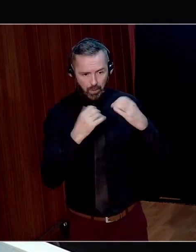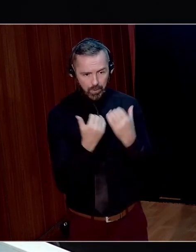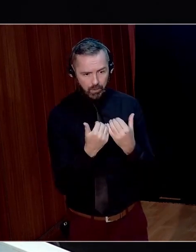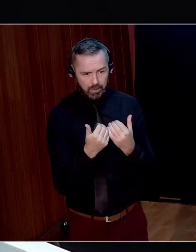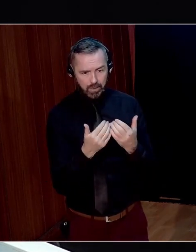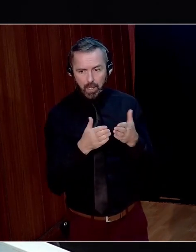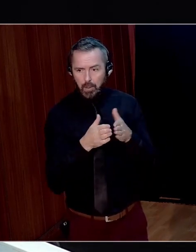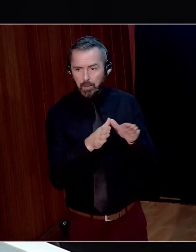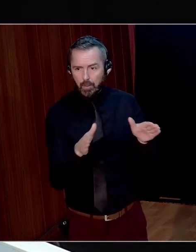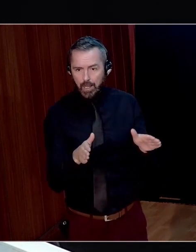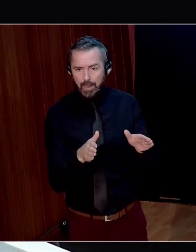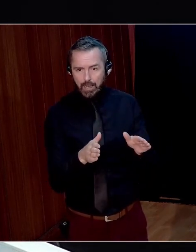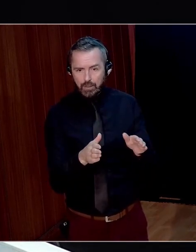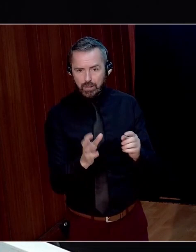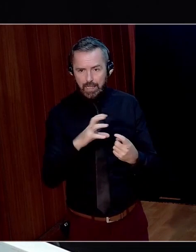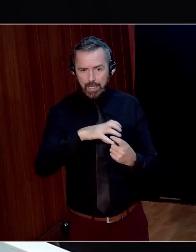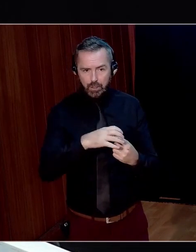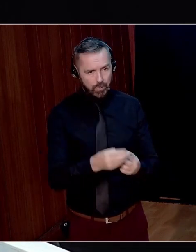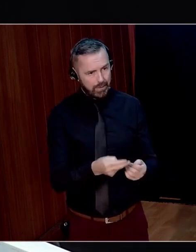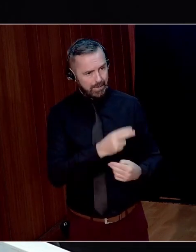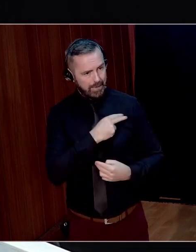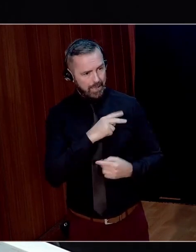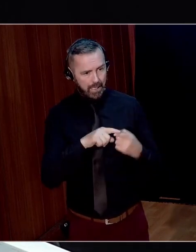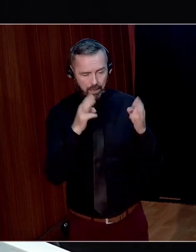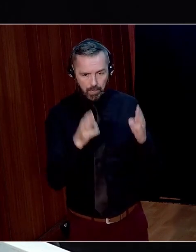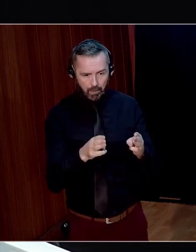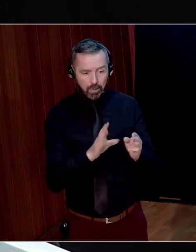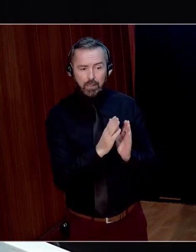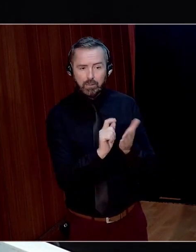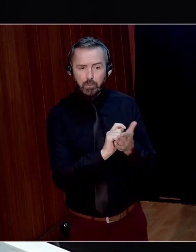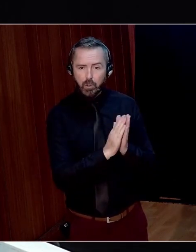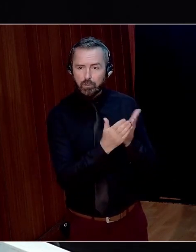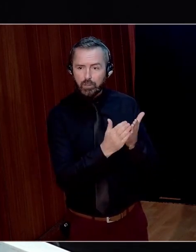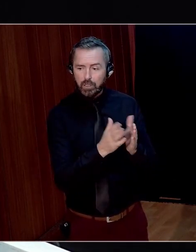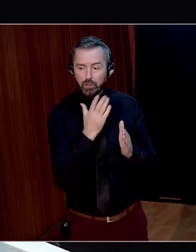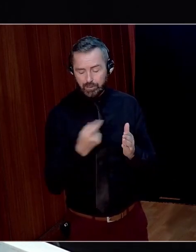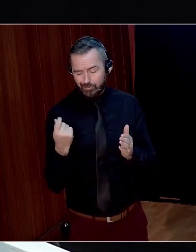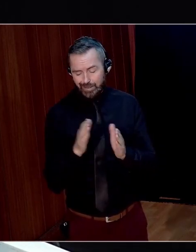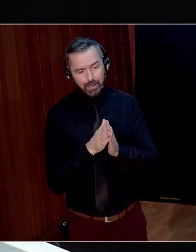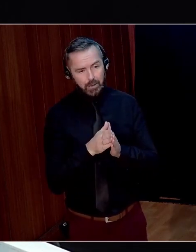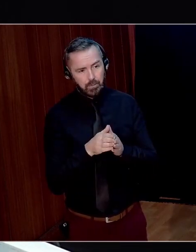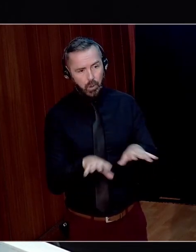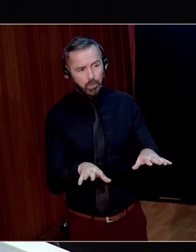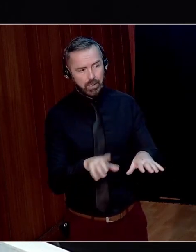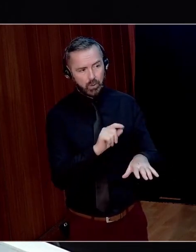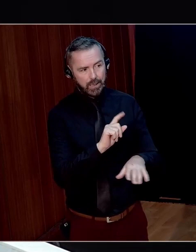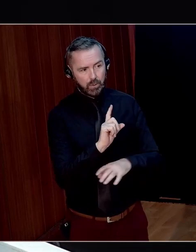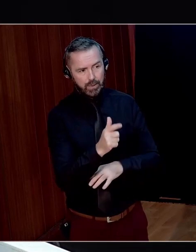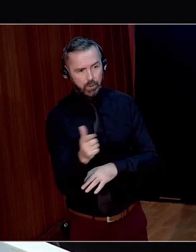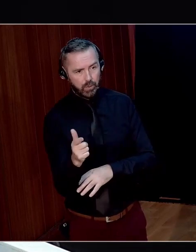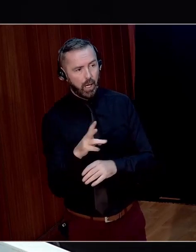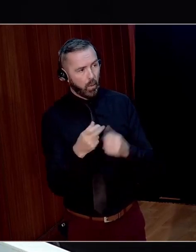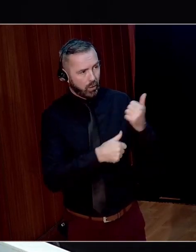population institute status and power is the book he's written, and it's just been published in 2022, and